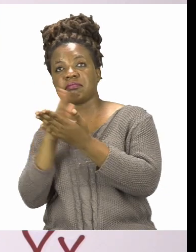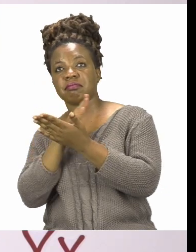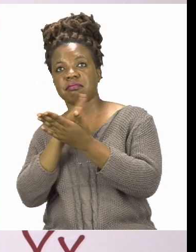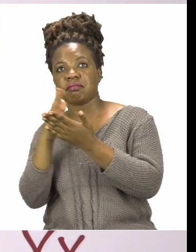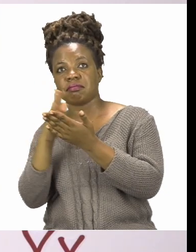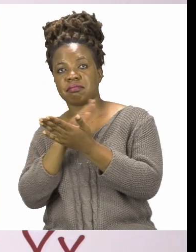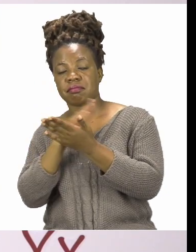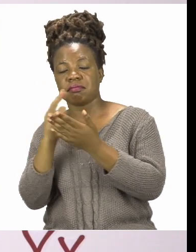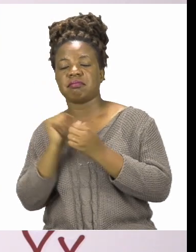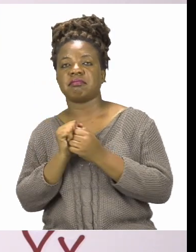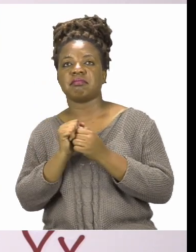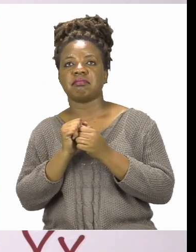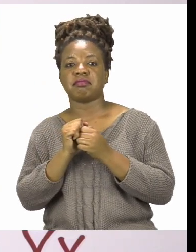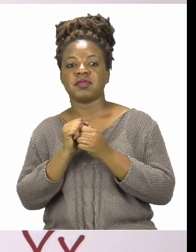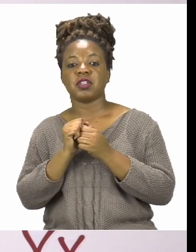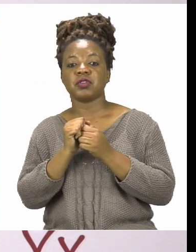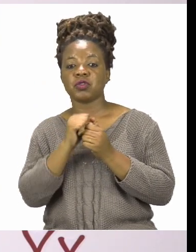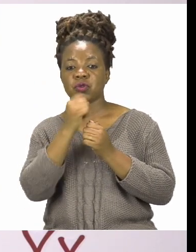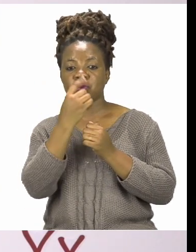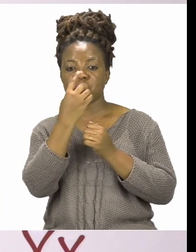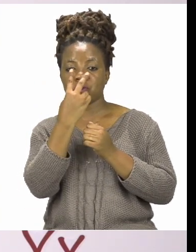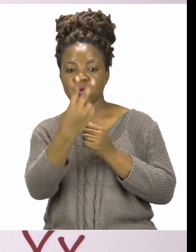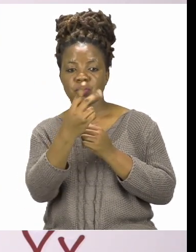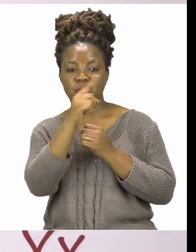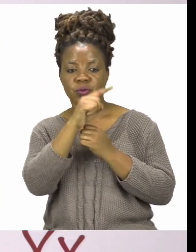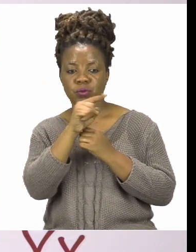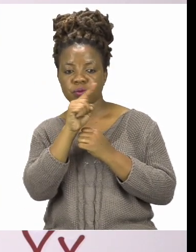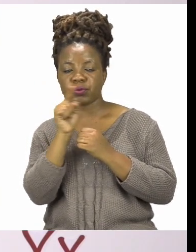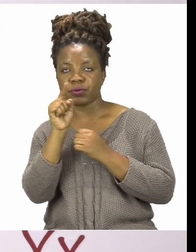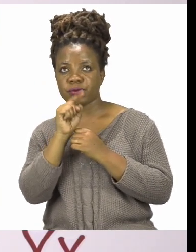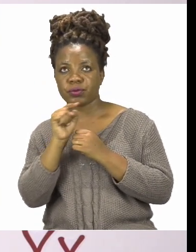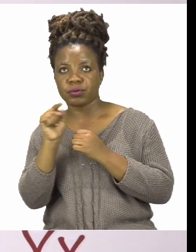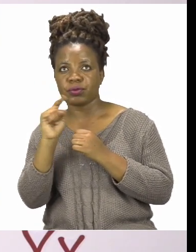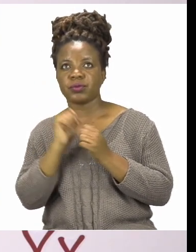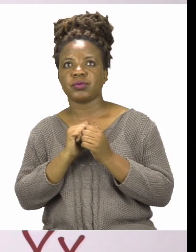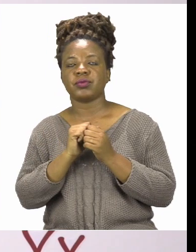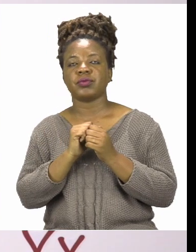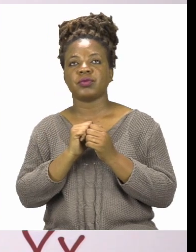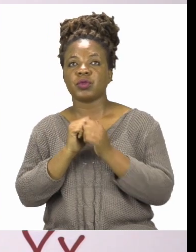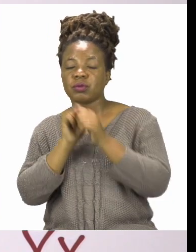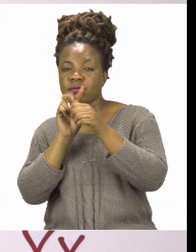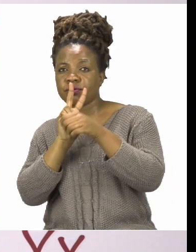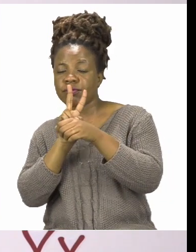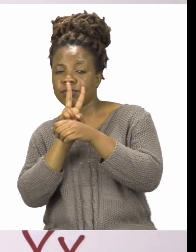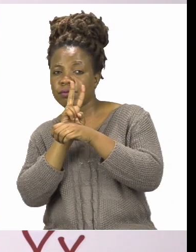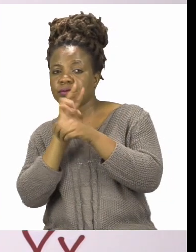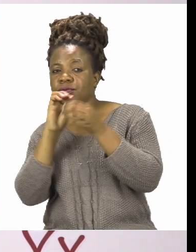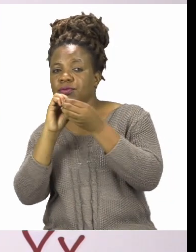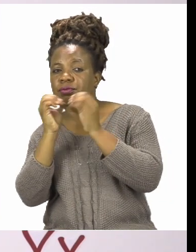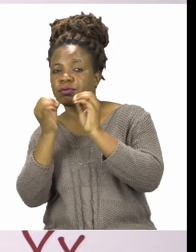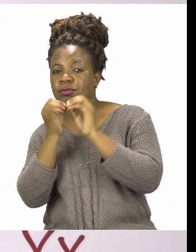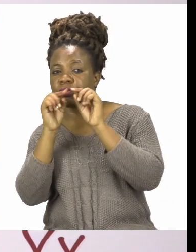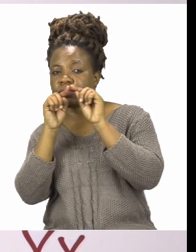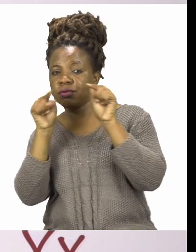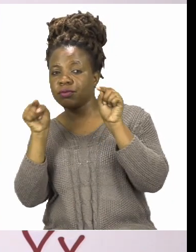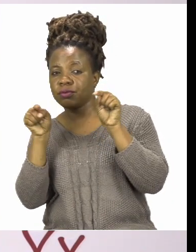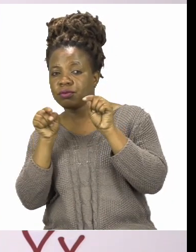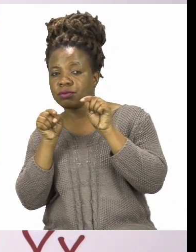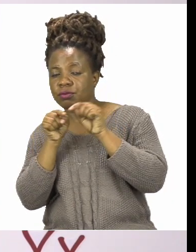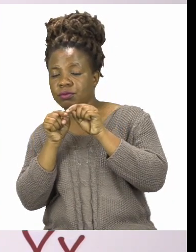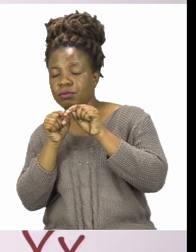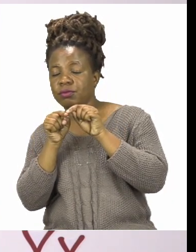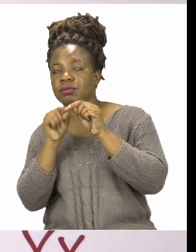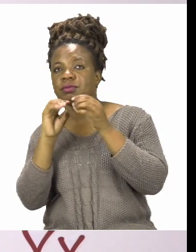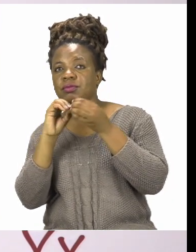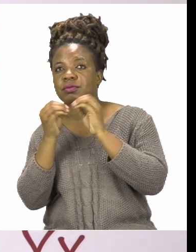equally in the 2 sets. If it is the second number that's missing, or the second box, you need to